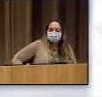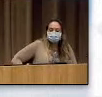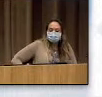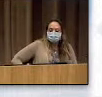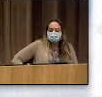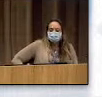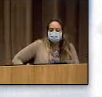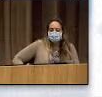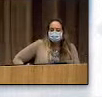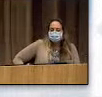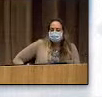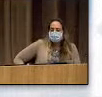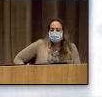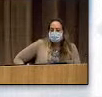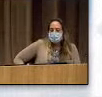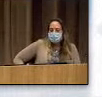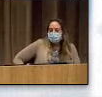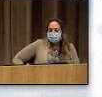for newborn,